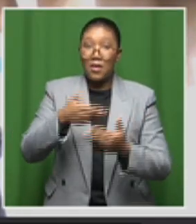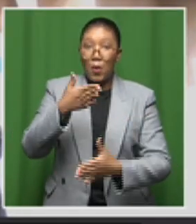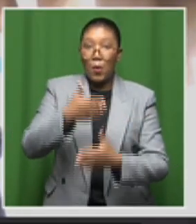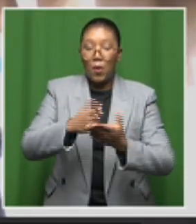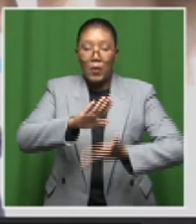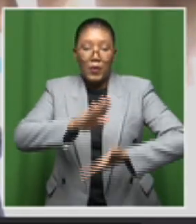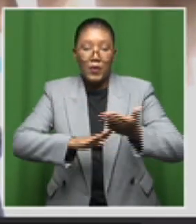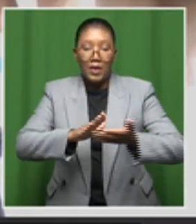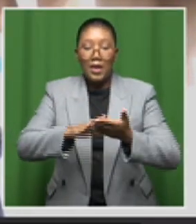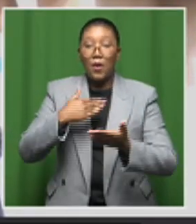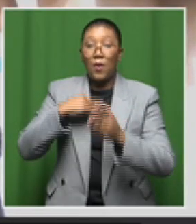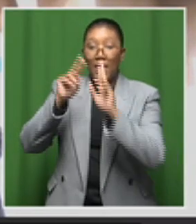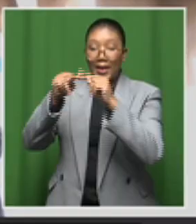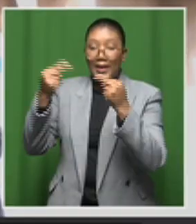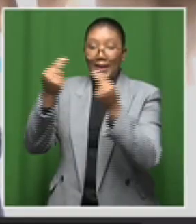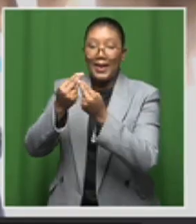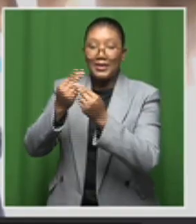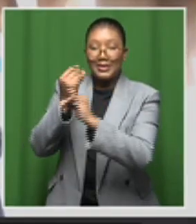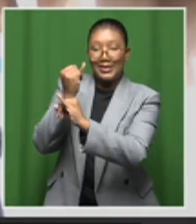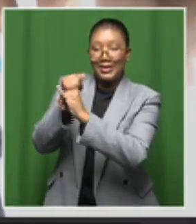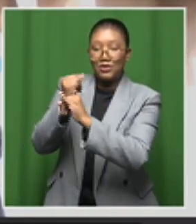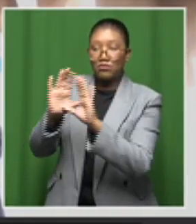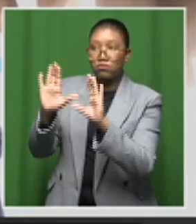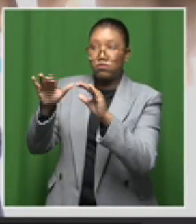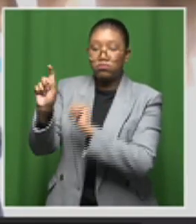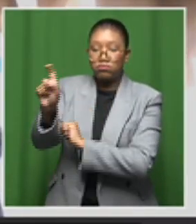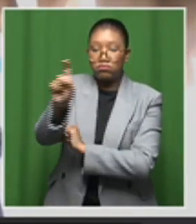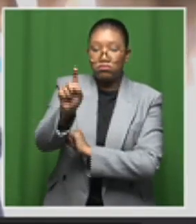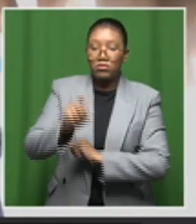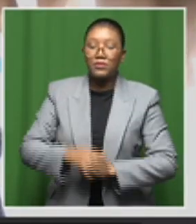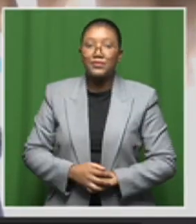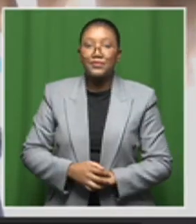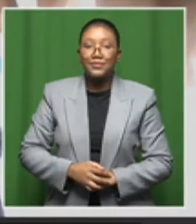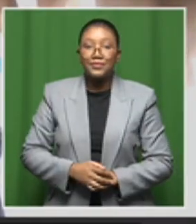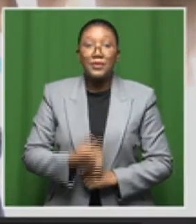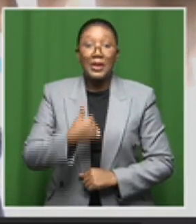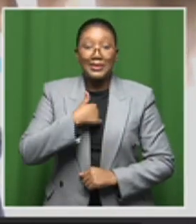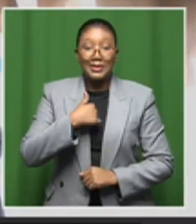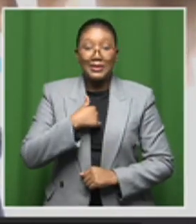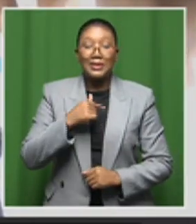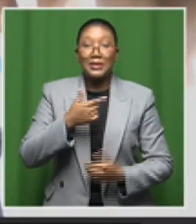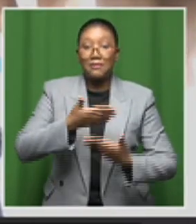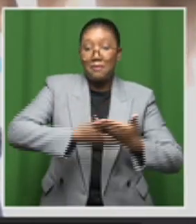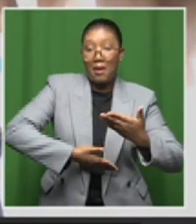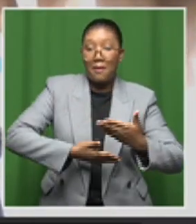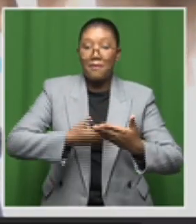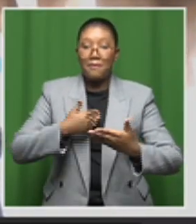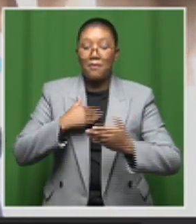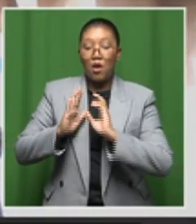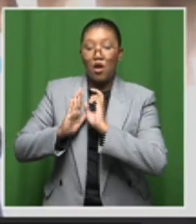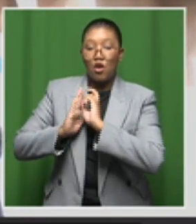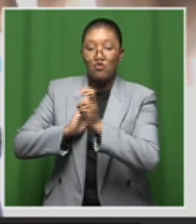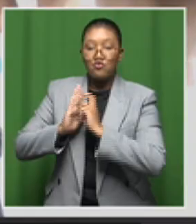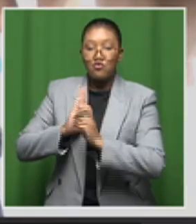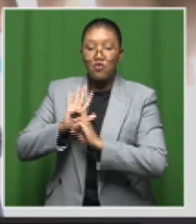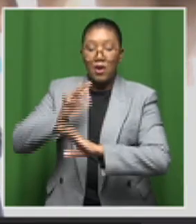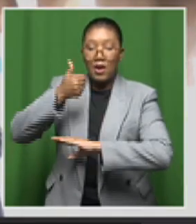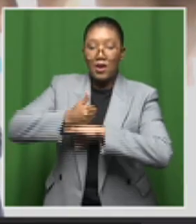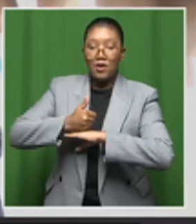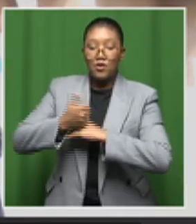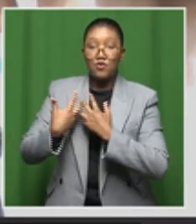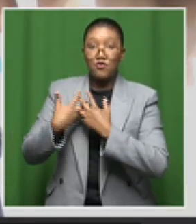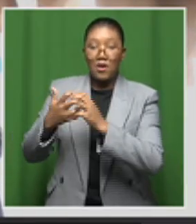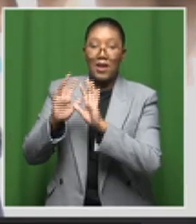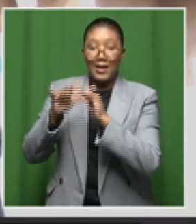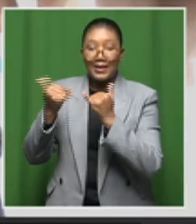as national institutions. We then, as part of our mandate as a regulator, we have to ensure that any